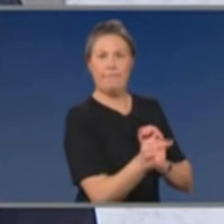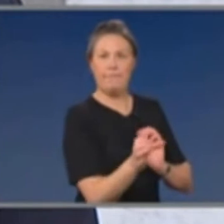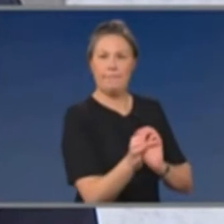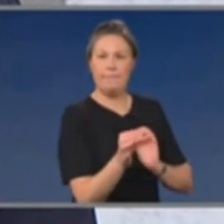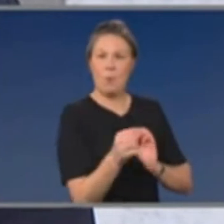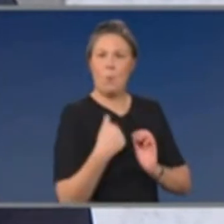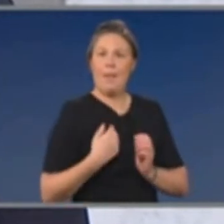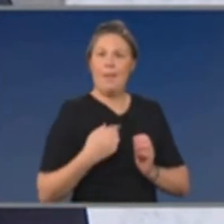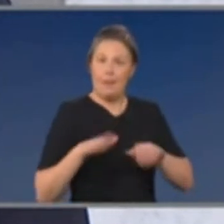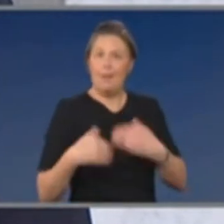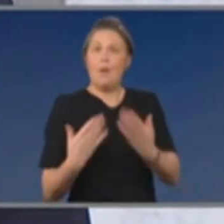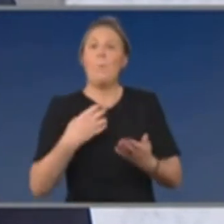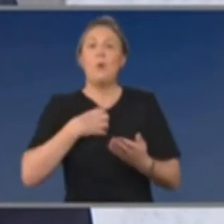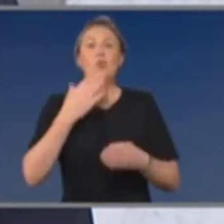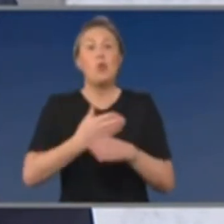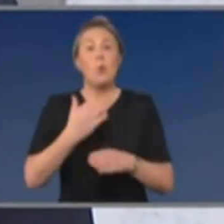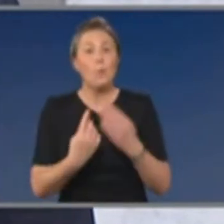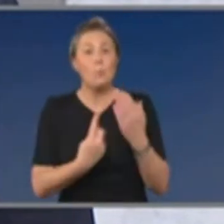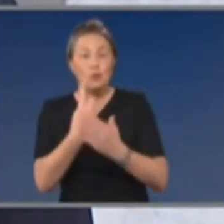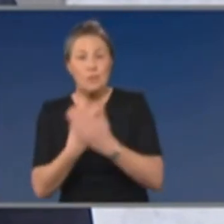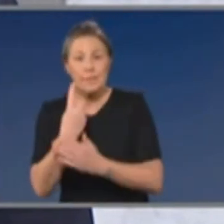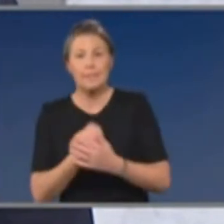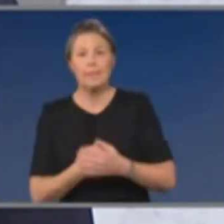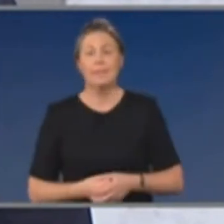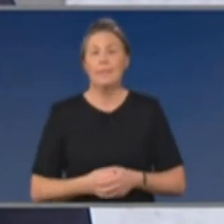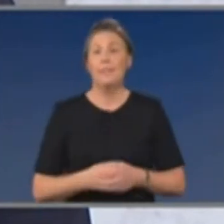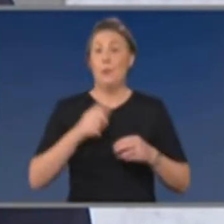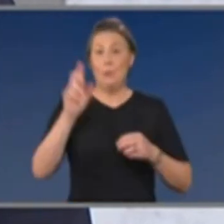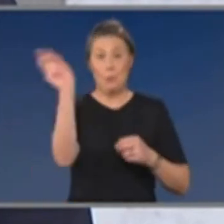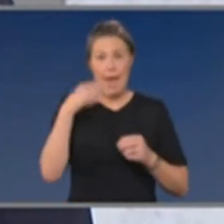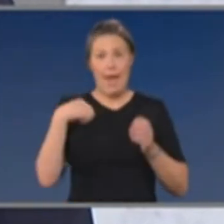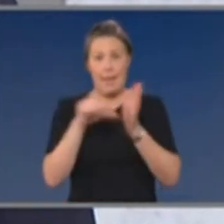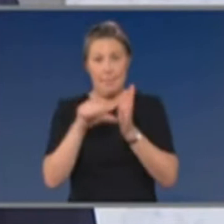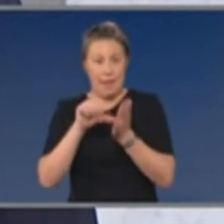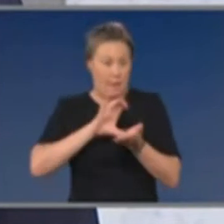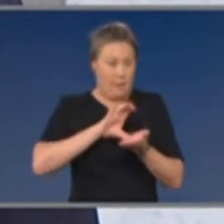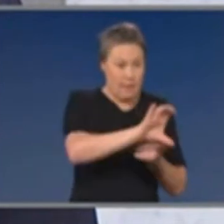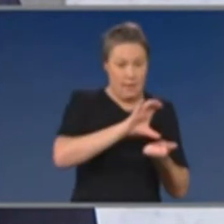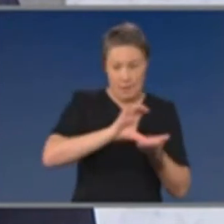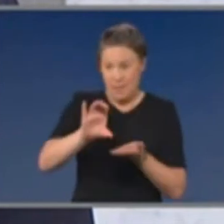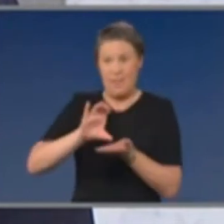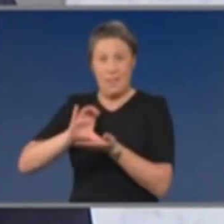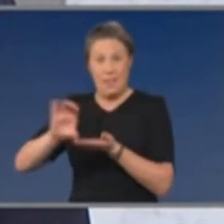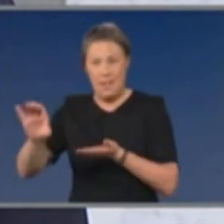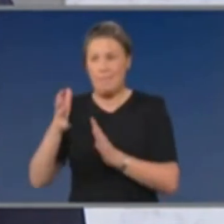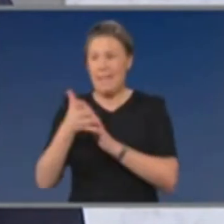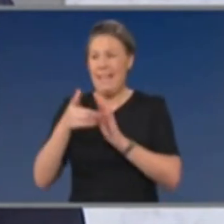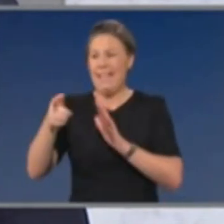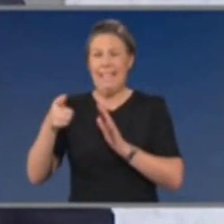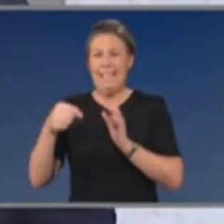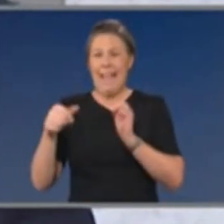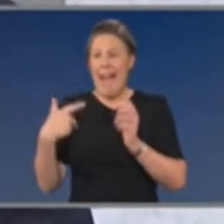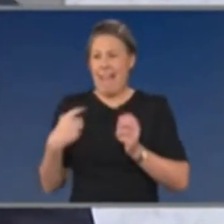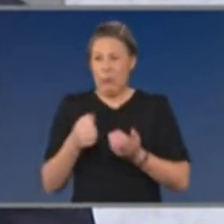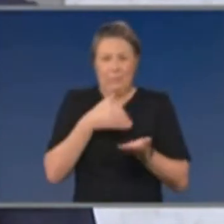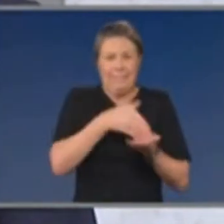And what we've seen in today's job numbers is the ability of the economy to restore those losses. I mean, we have seen